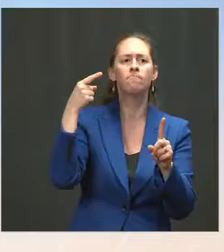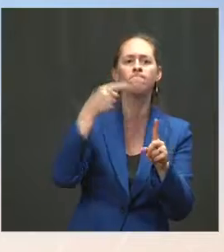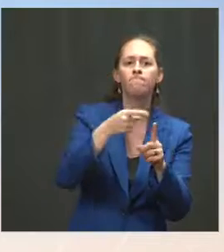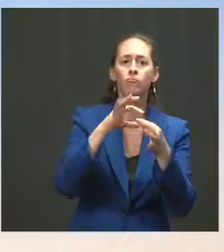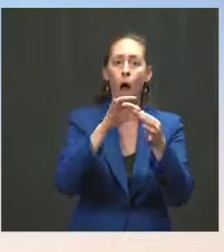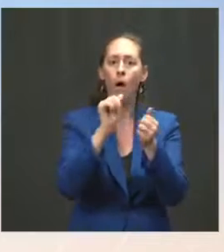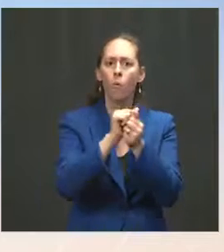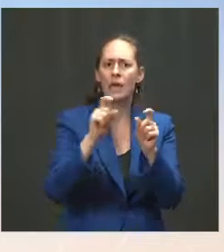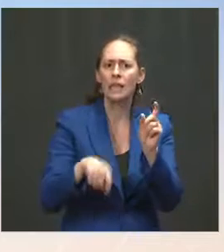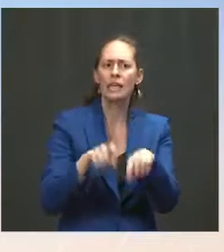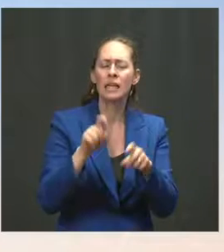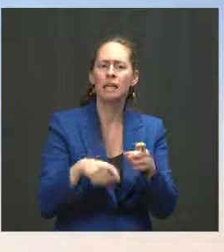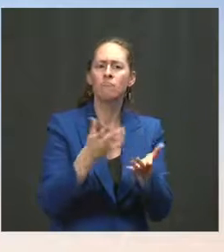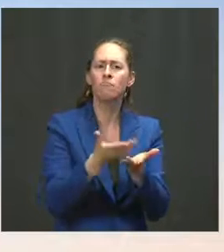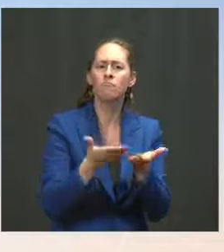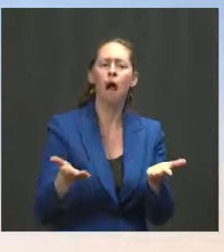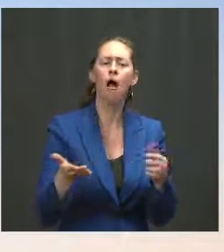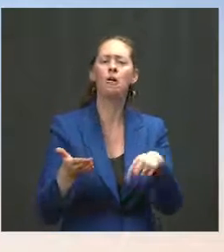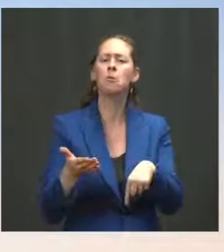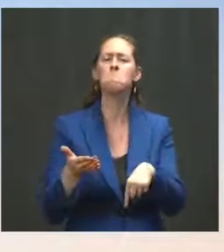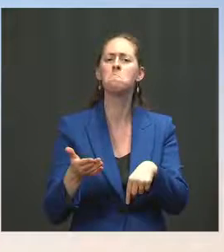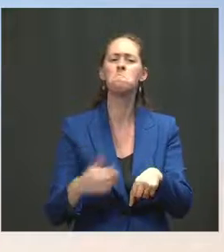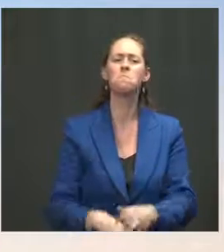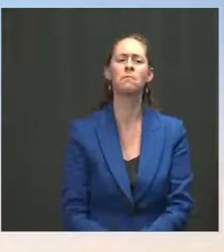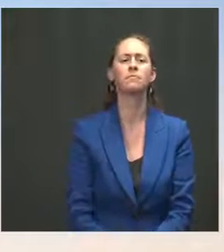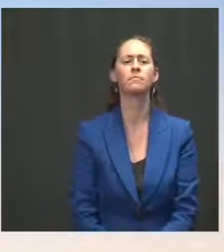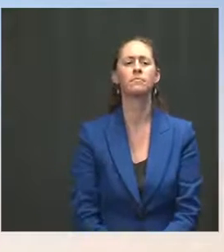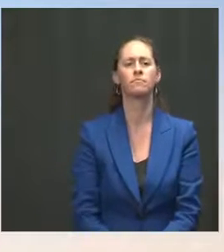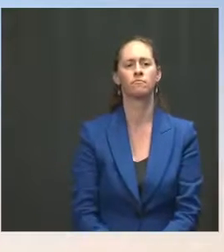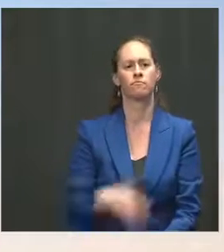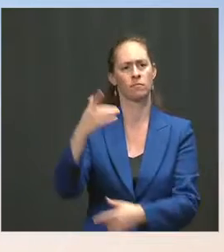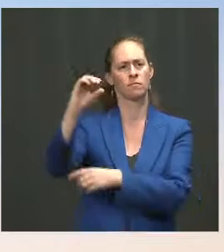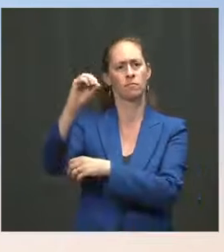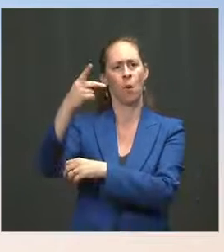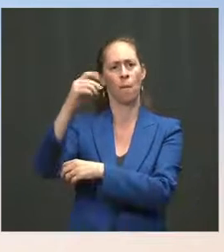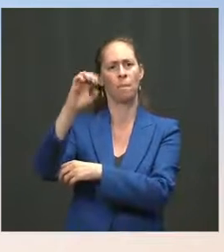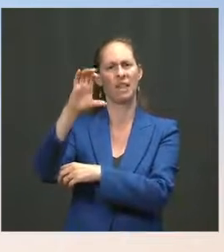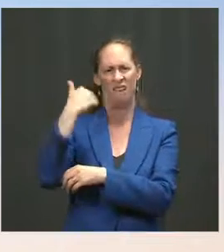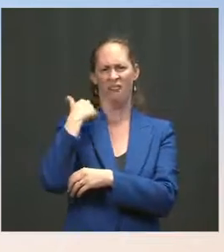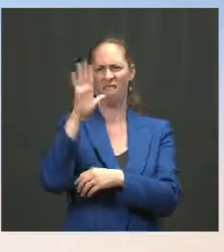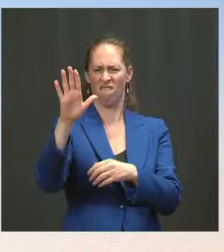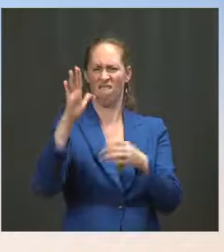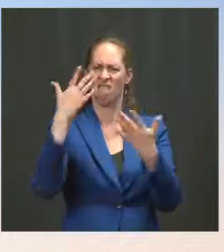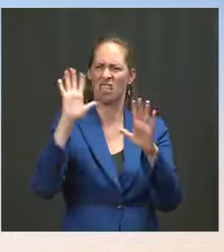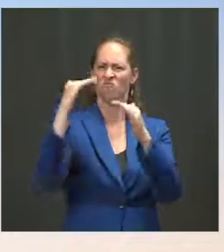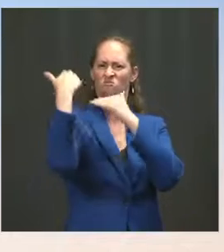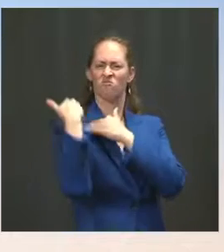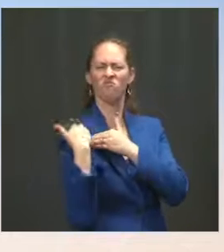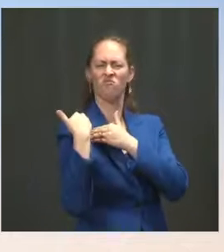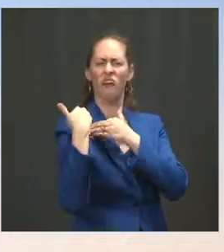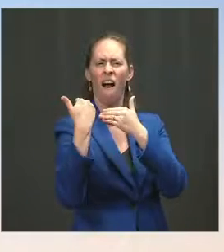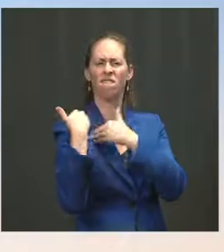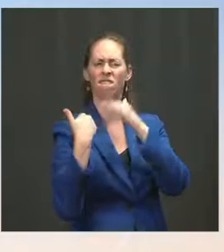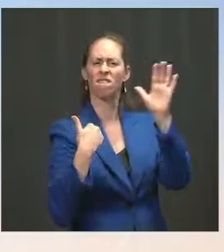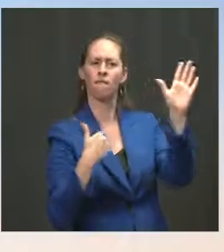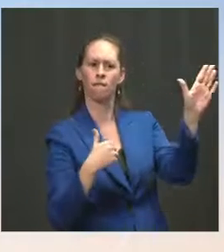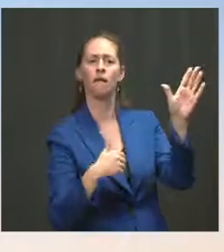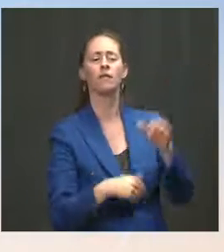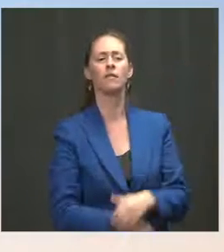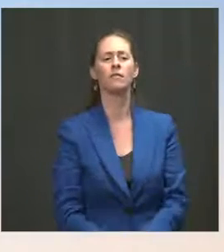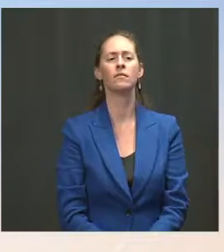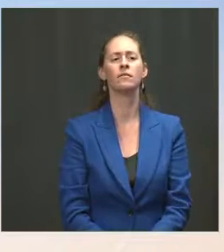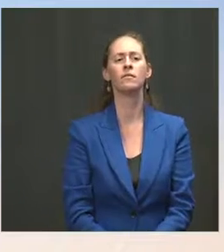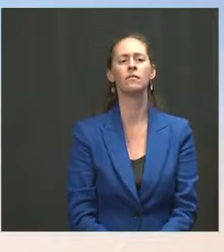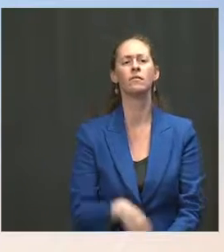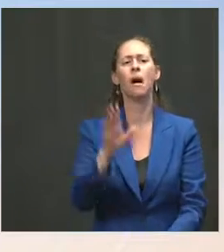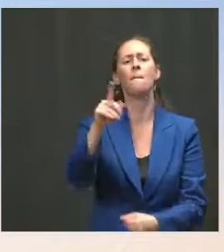supply question domestically. Obviously, OPEC has its own unique role on the global marketplace. But we do also think that there should not be any price